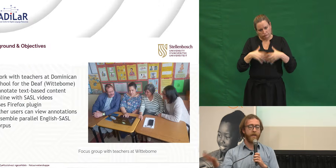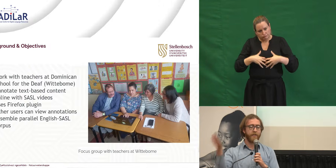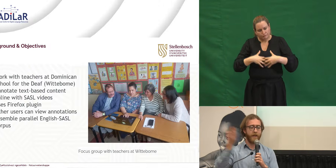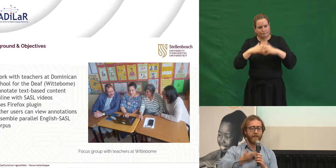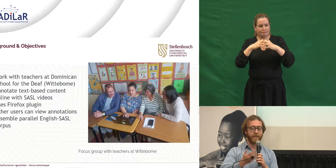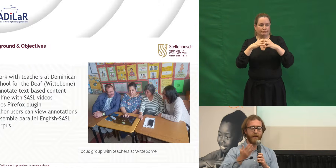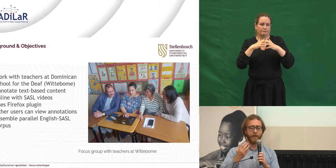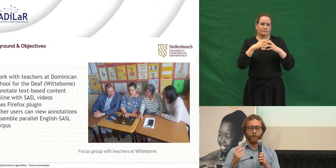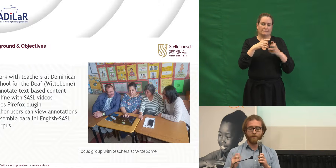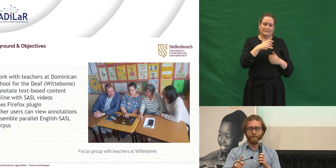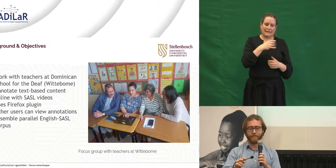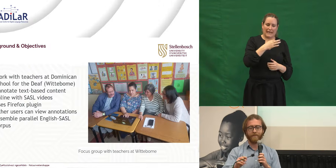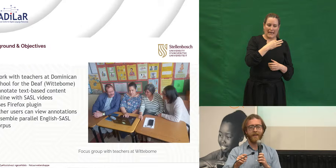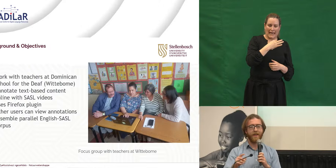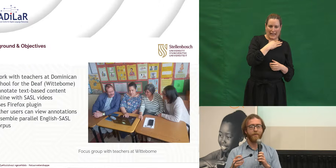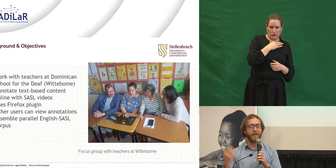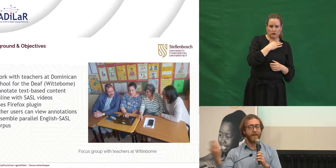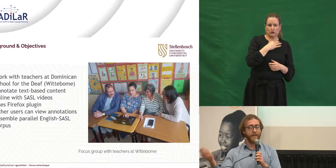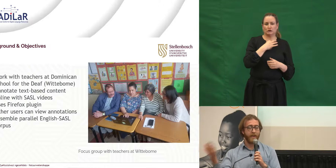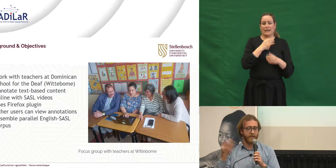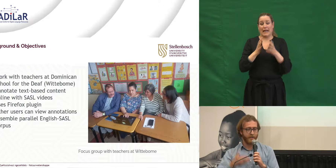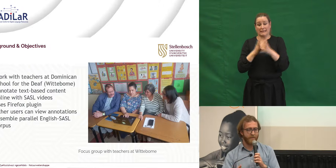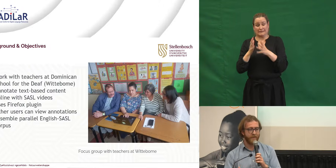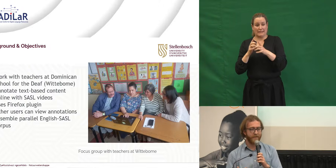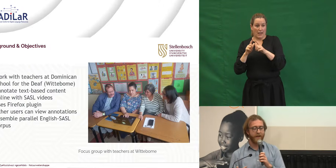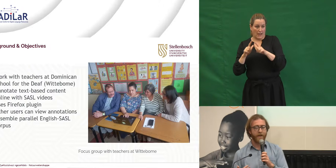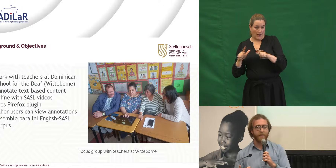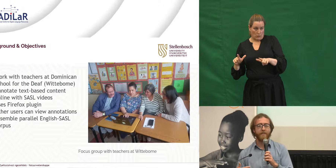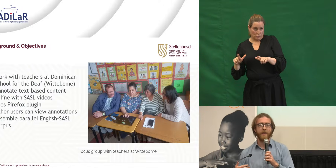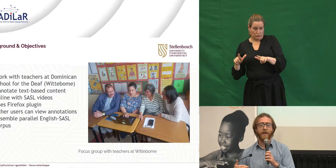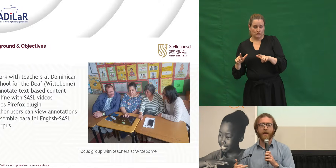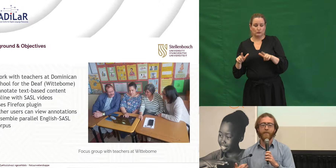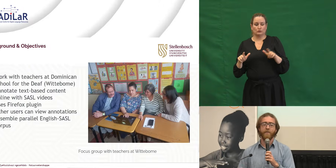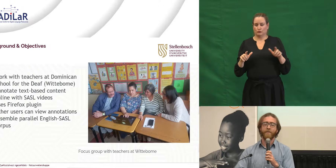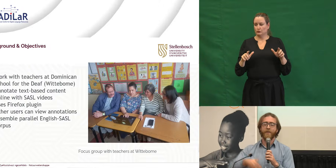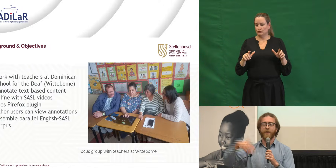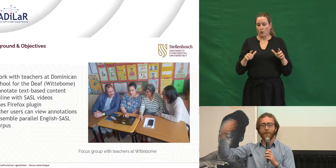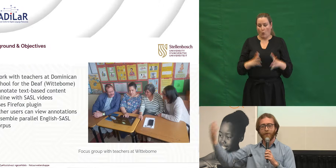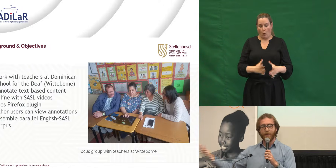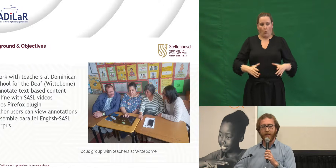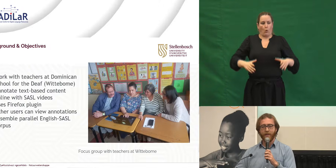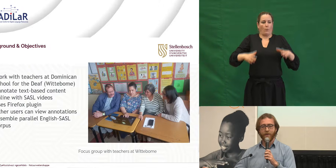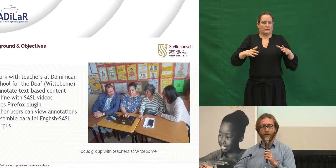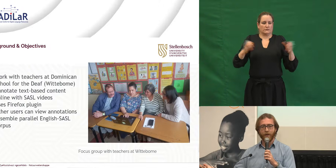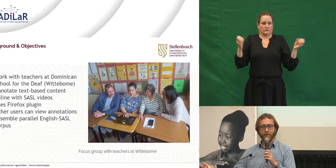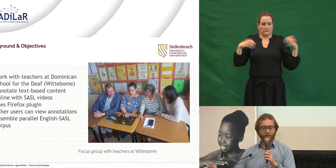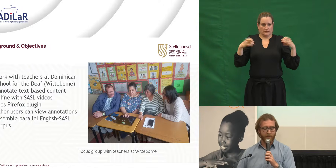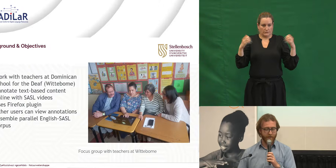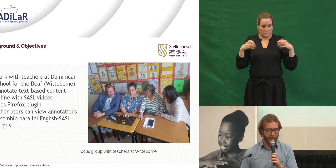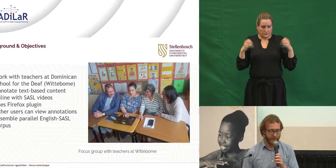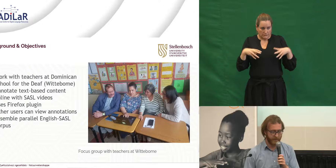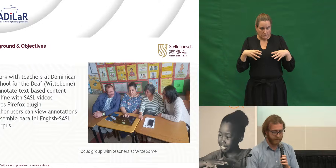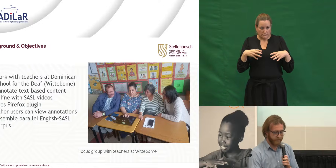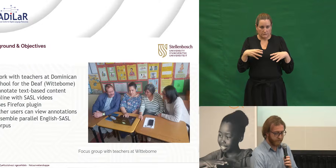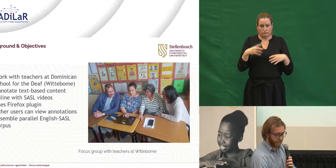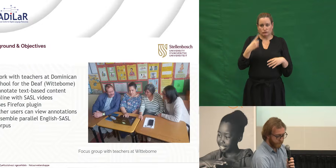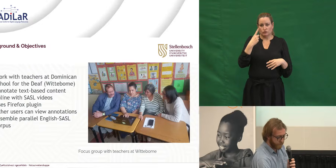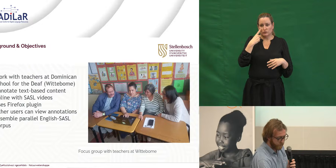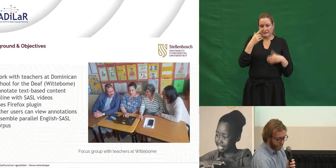with English and sign language, with English and South African Sign Language, to then look at machine